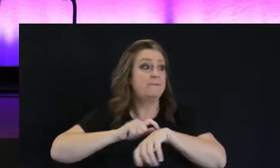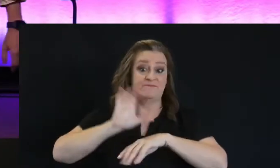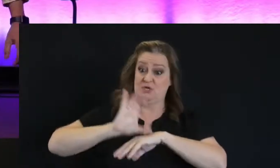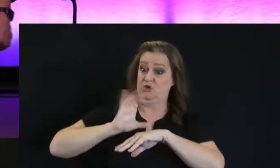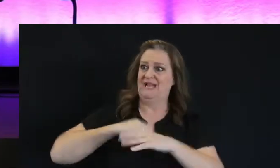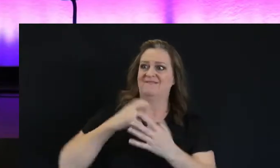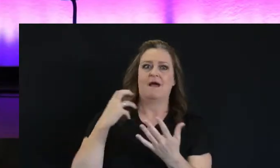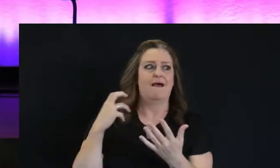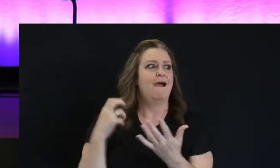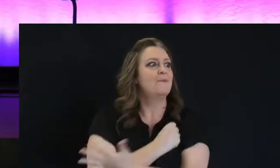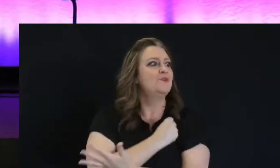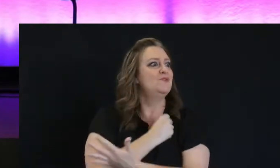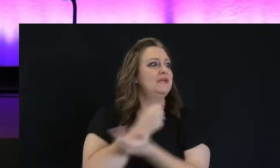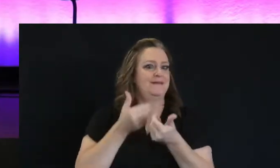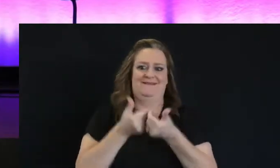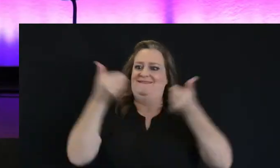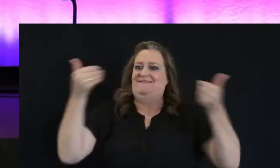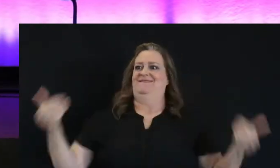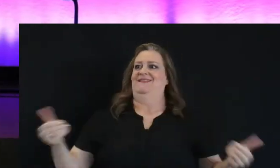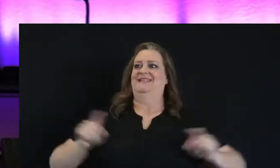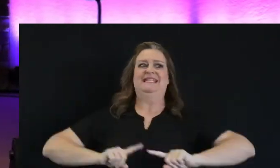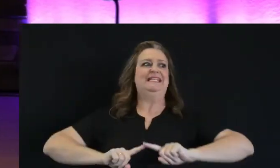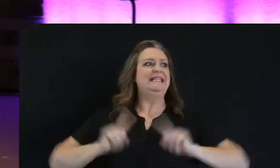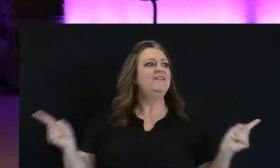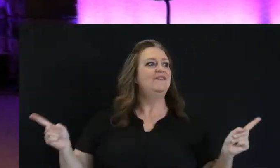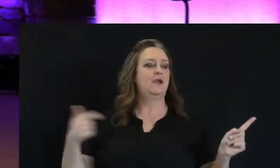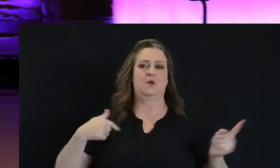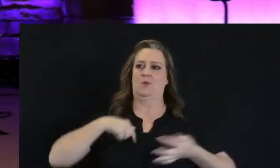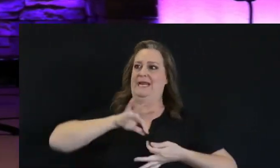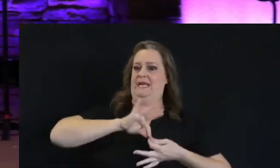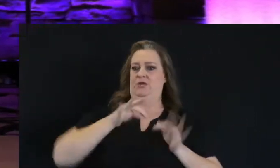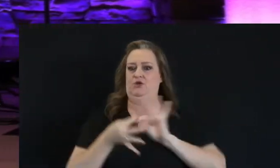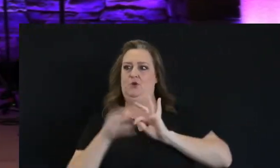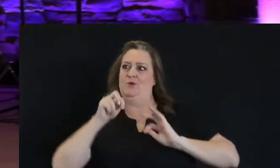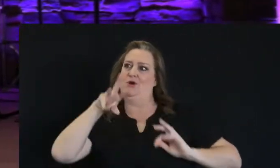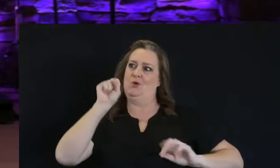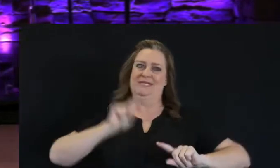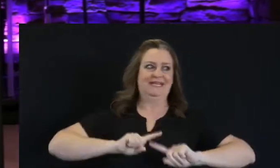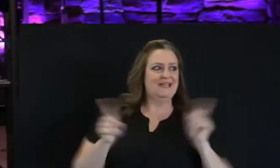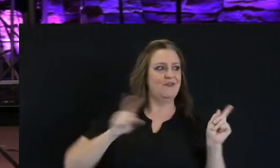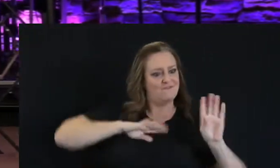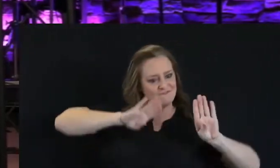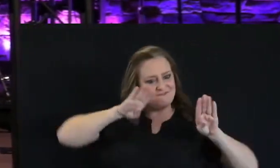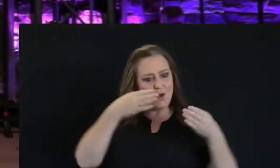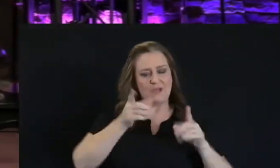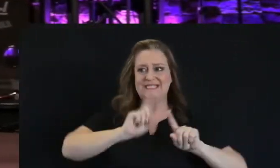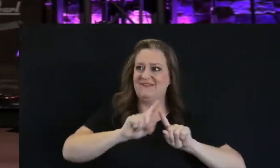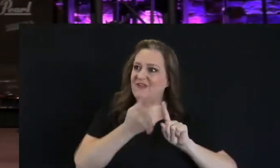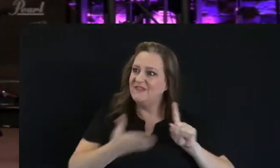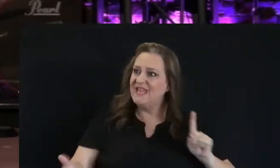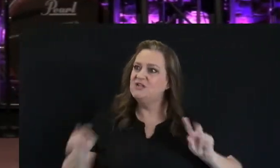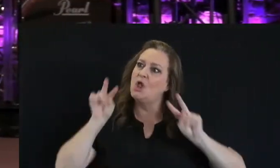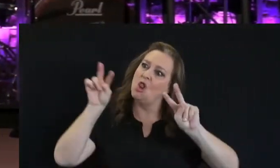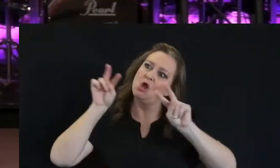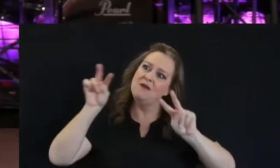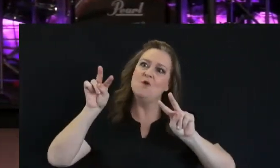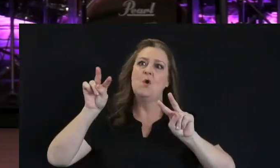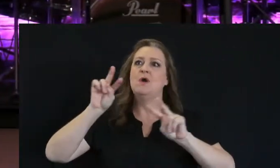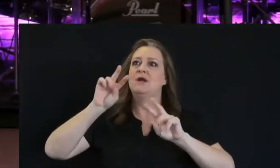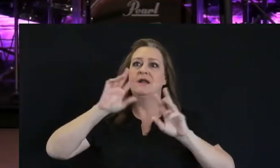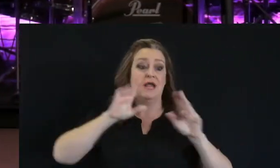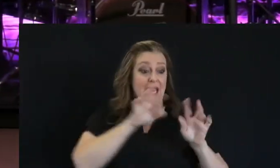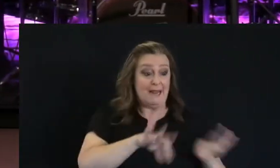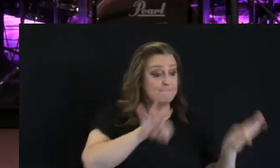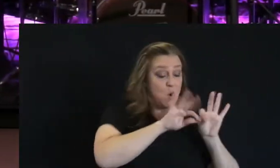an opportunity to stand apart as different. We interpret the news different. We look at the news different. We're focused on different things. What's important to the world isn't important to